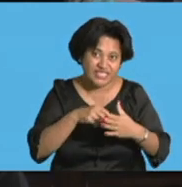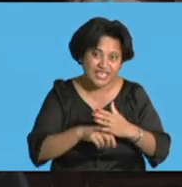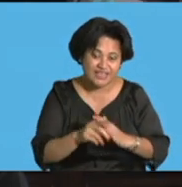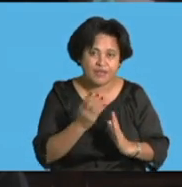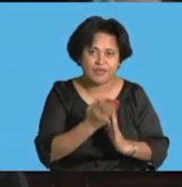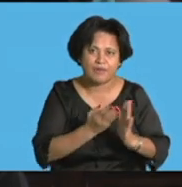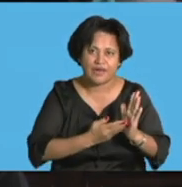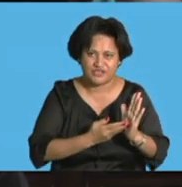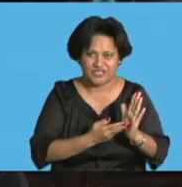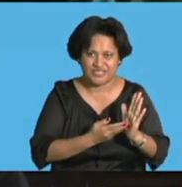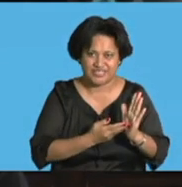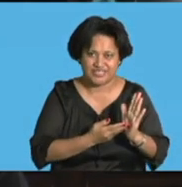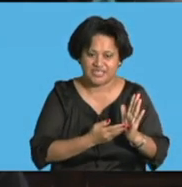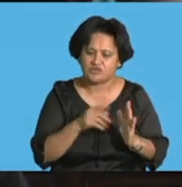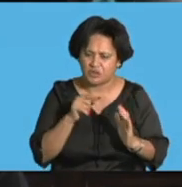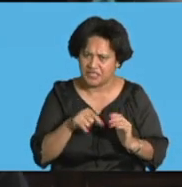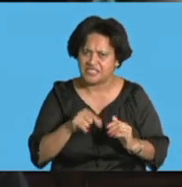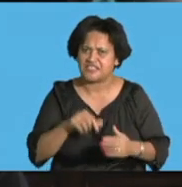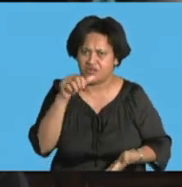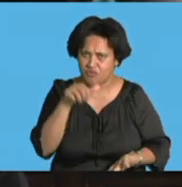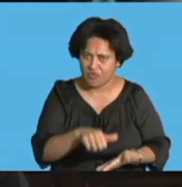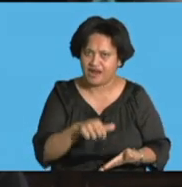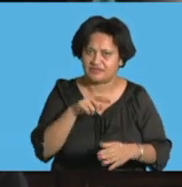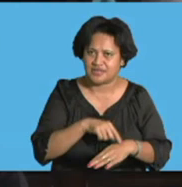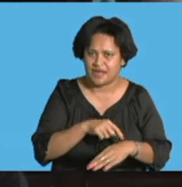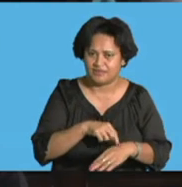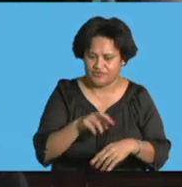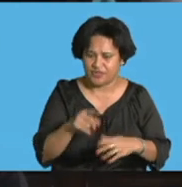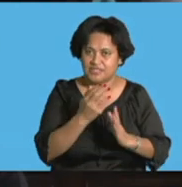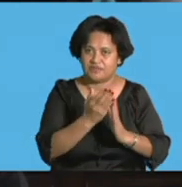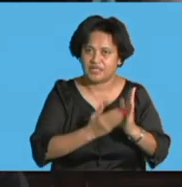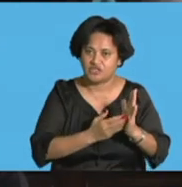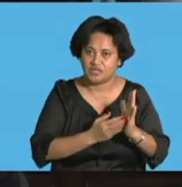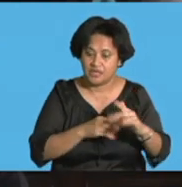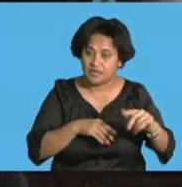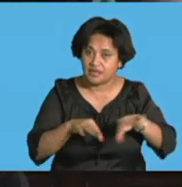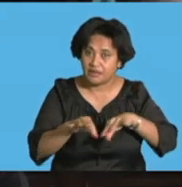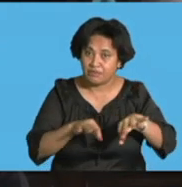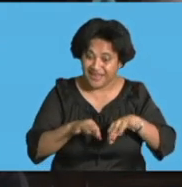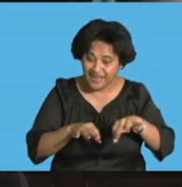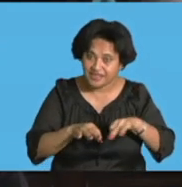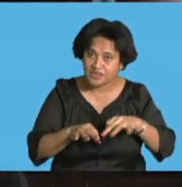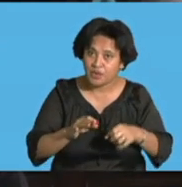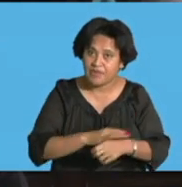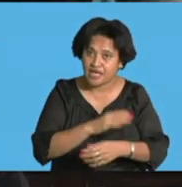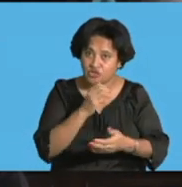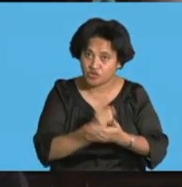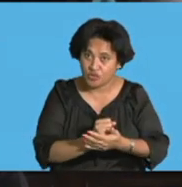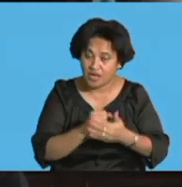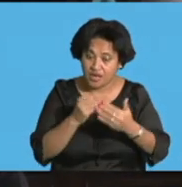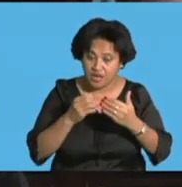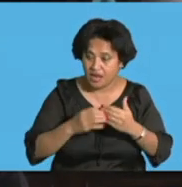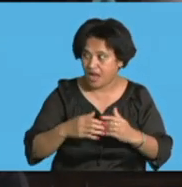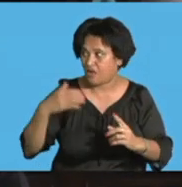2020 budget comes at the right time. These initiatives and measures will ensure that our long,